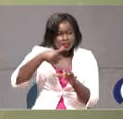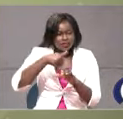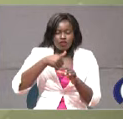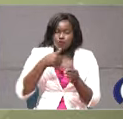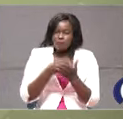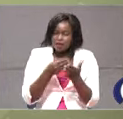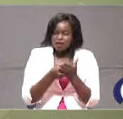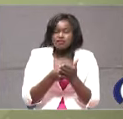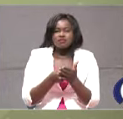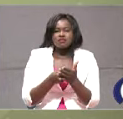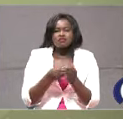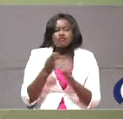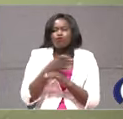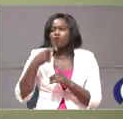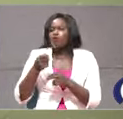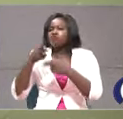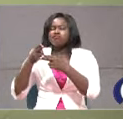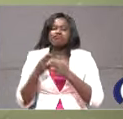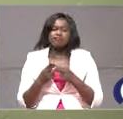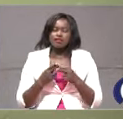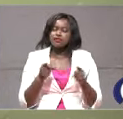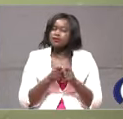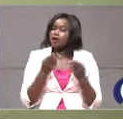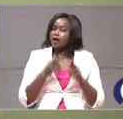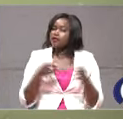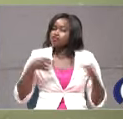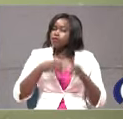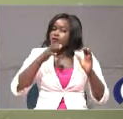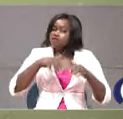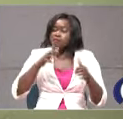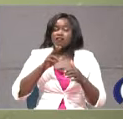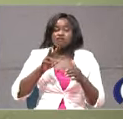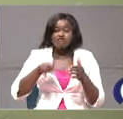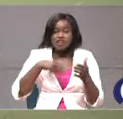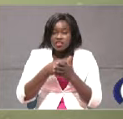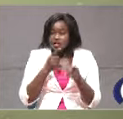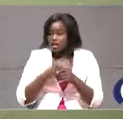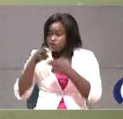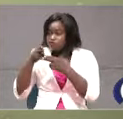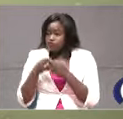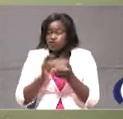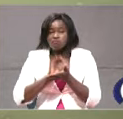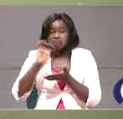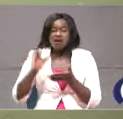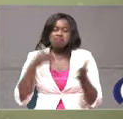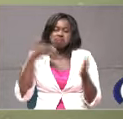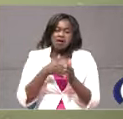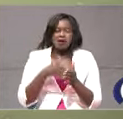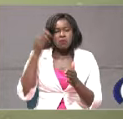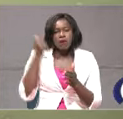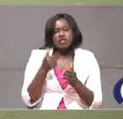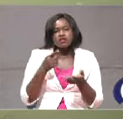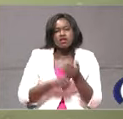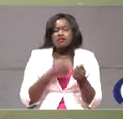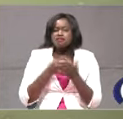for loans from the financial institutions. It has been found that farmers have failed to pay back loans due to acquiring startup investment capital from banks